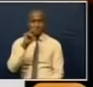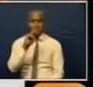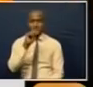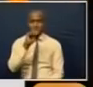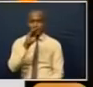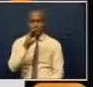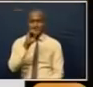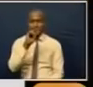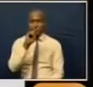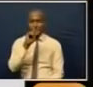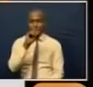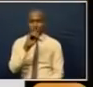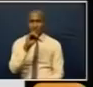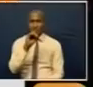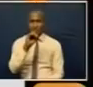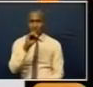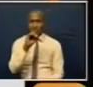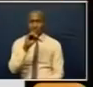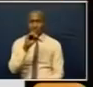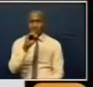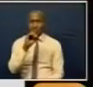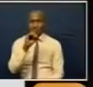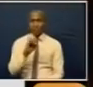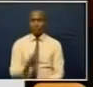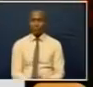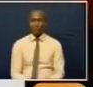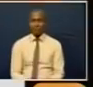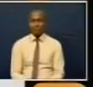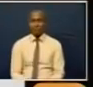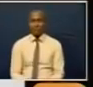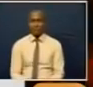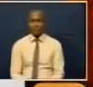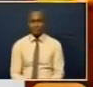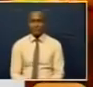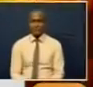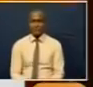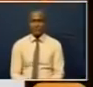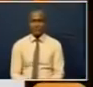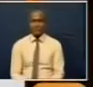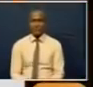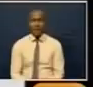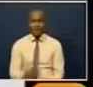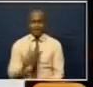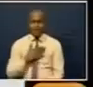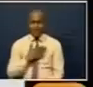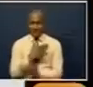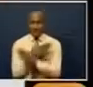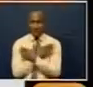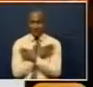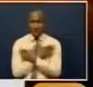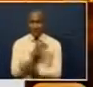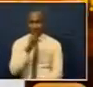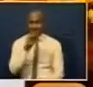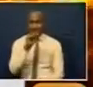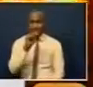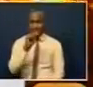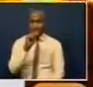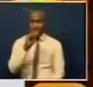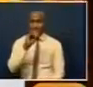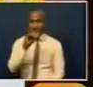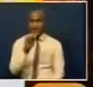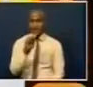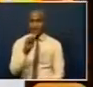Kabando. KK. KK, he says, my friend Sakaja Johnson is